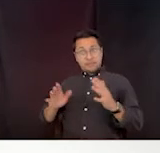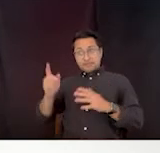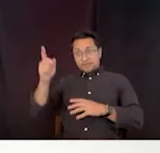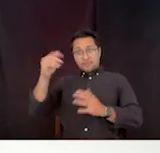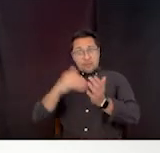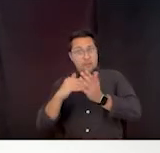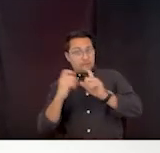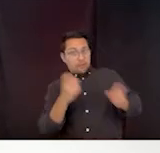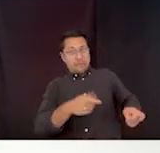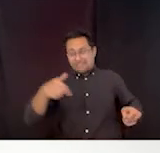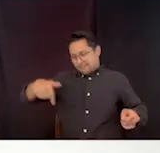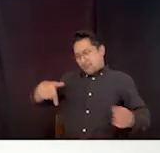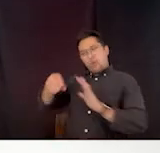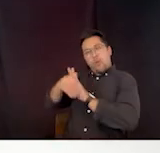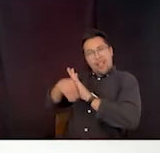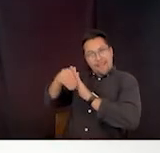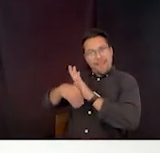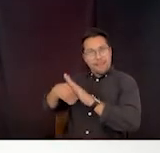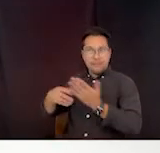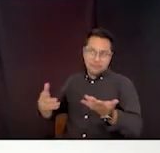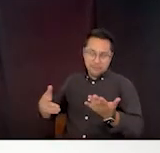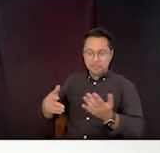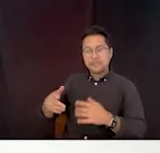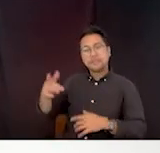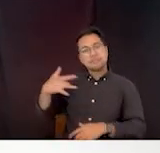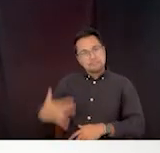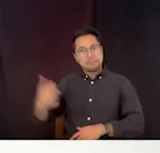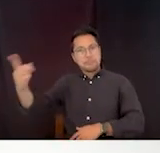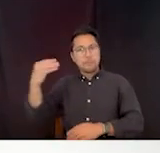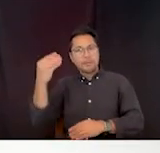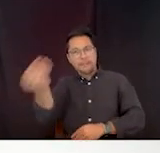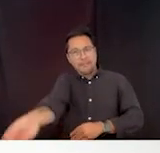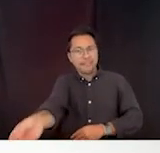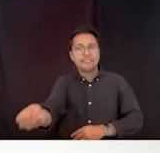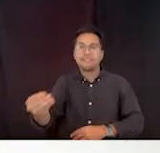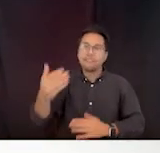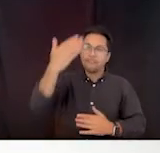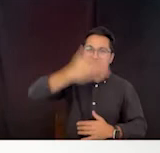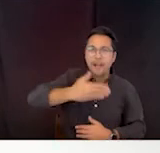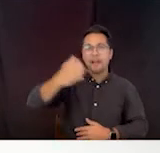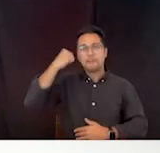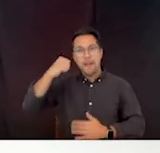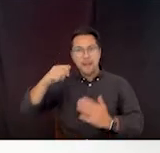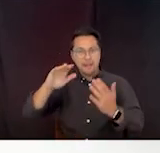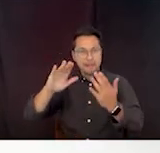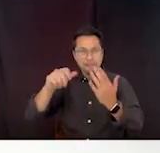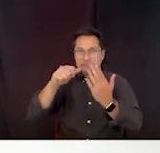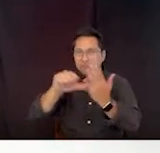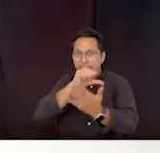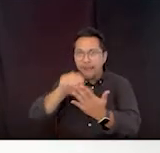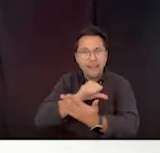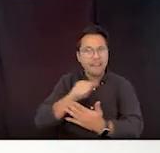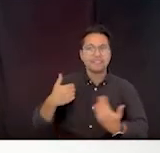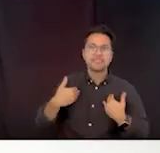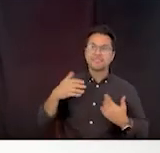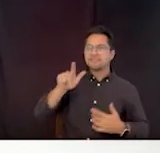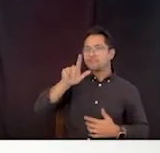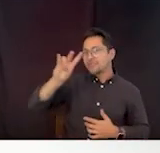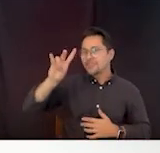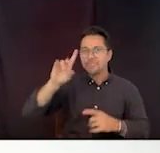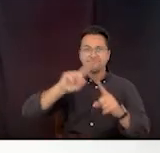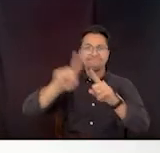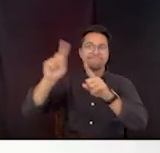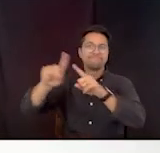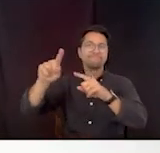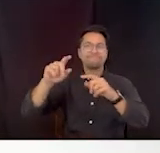here in Orlando anyway, where we're based, they typically give you kind of a front and back page, and it's like, 27 companies that you can contact and see.